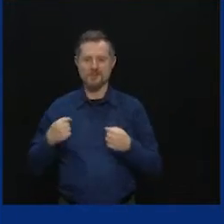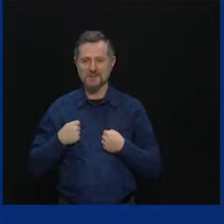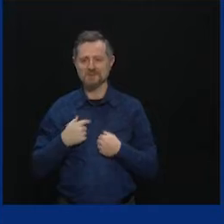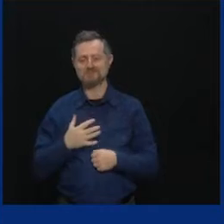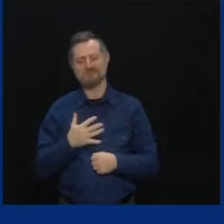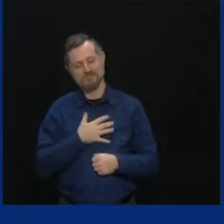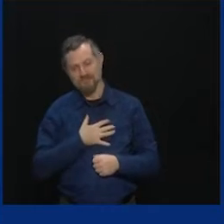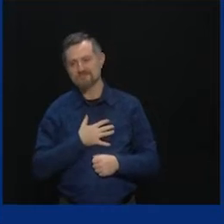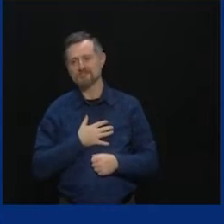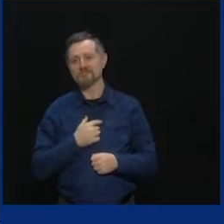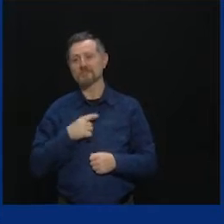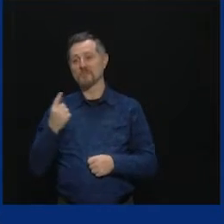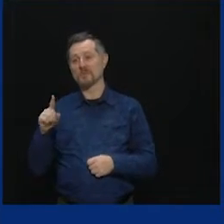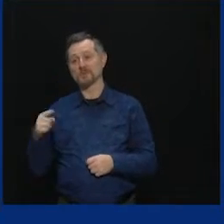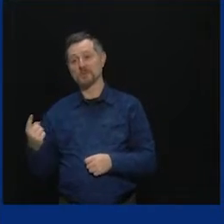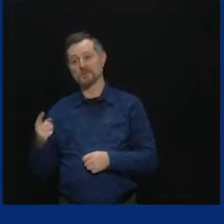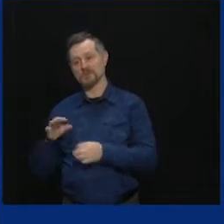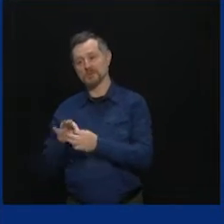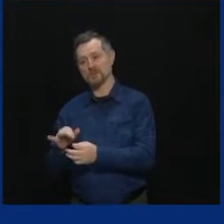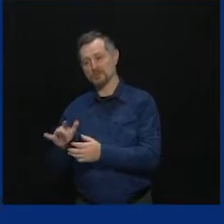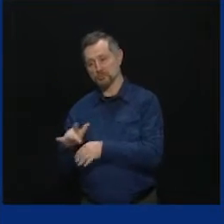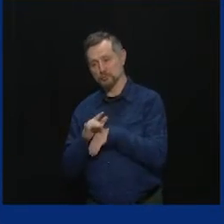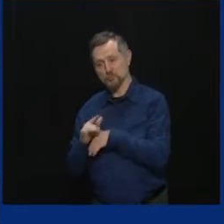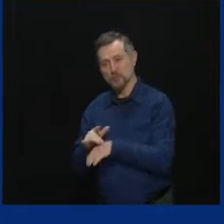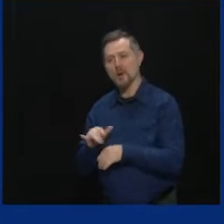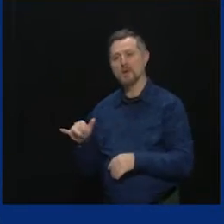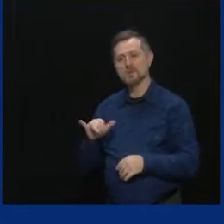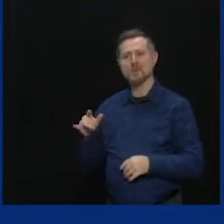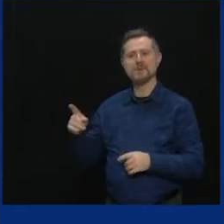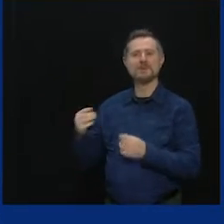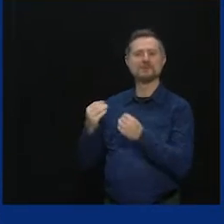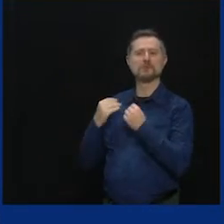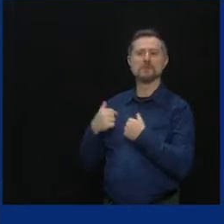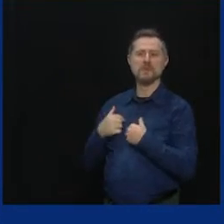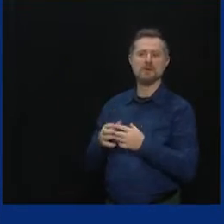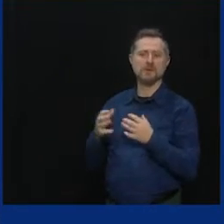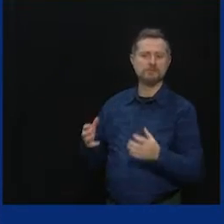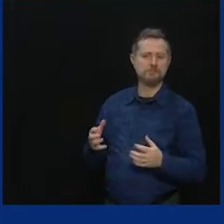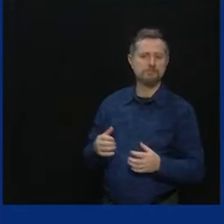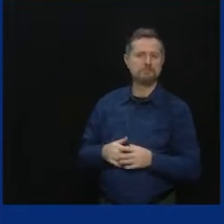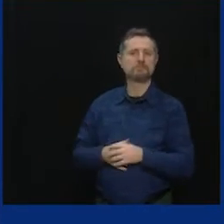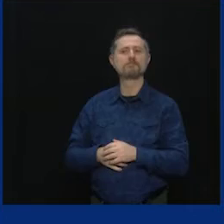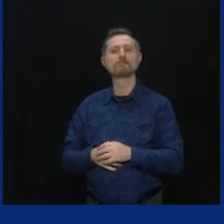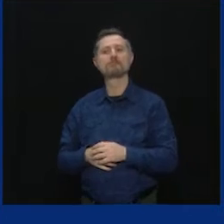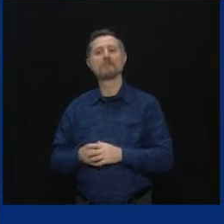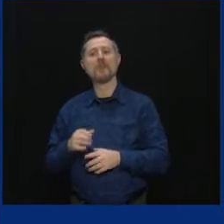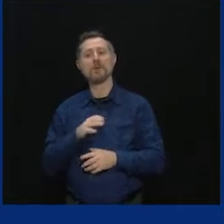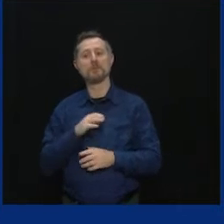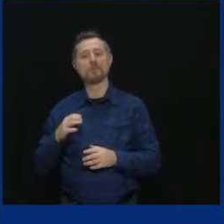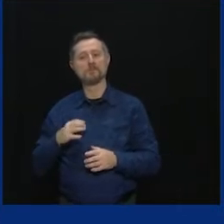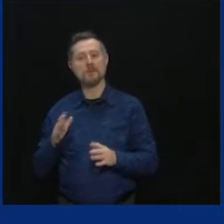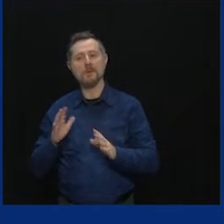not just in terms of resources, but just as a mentor. Congresswoman, excuse me, not yet.